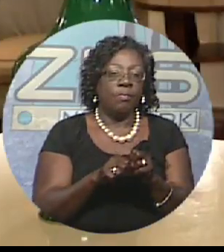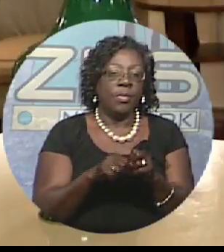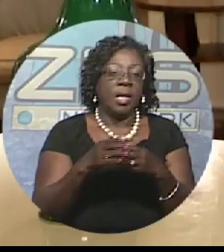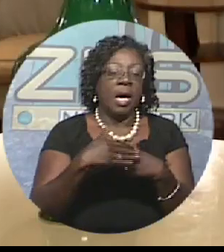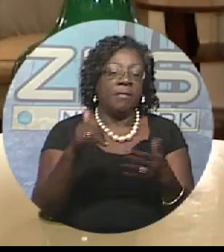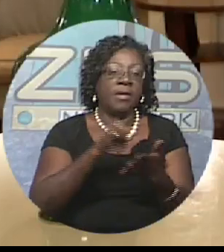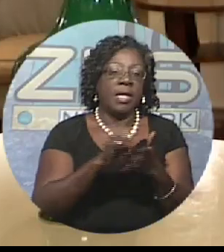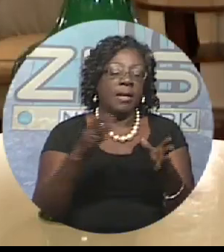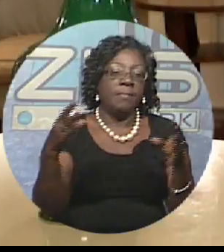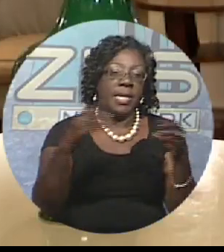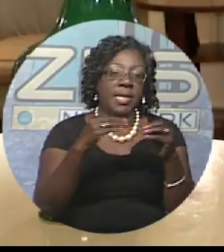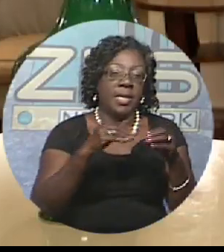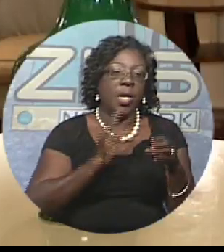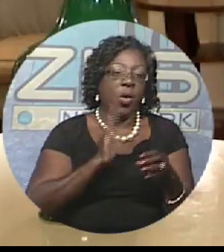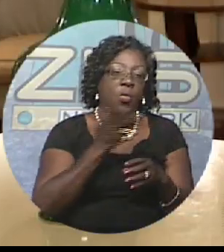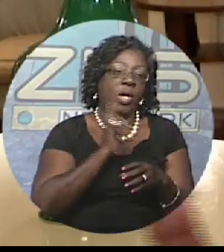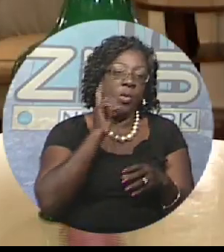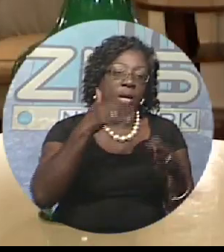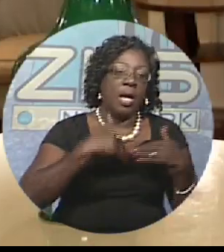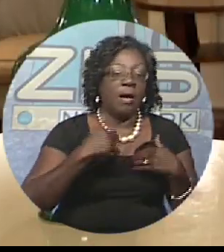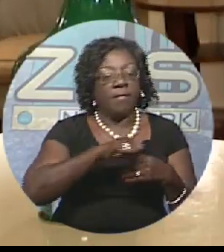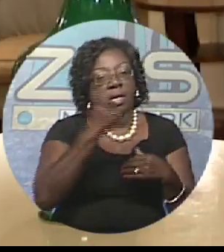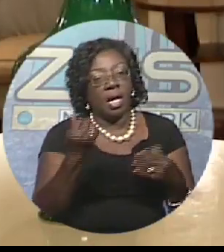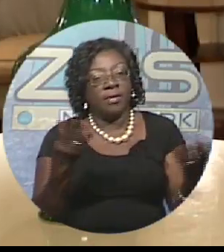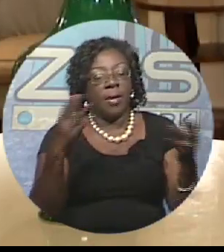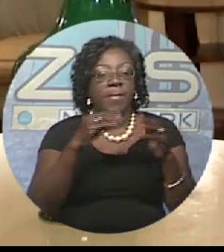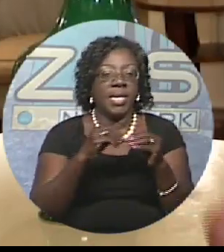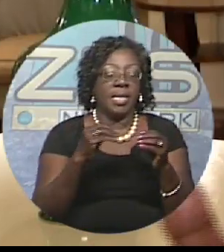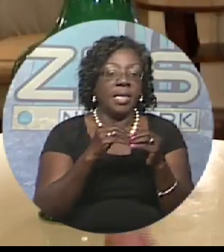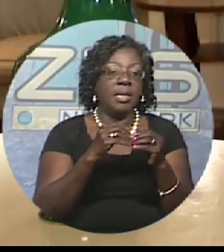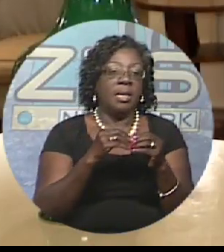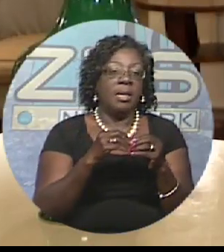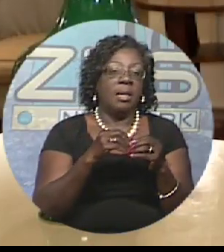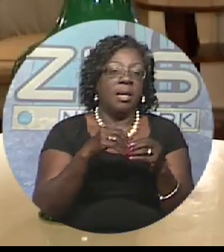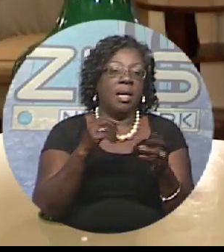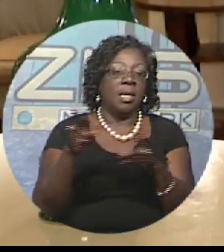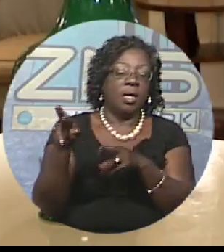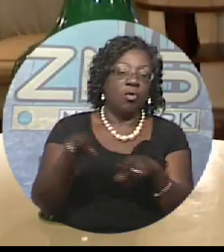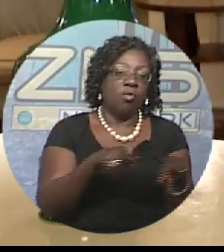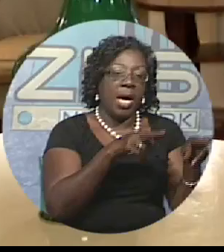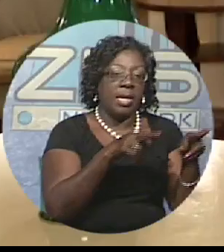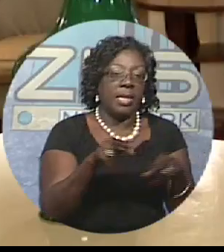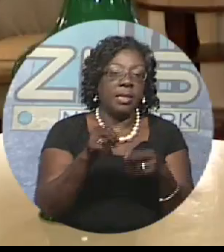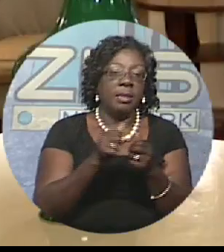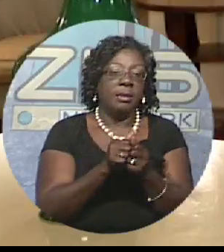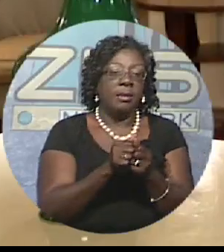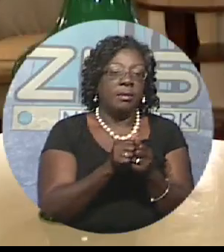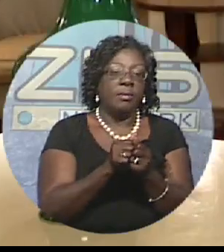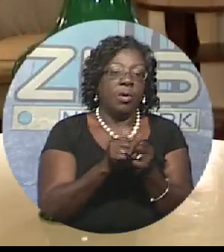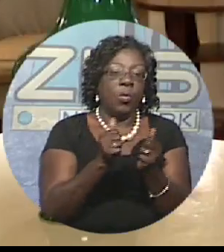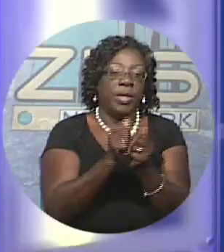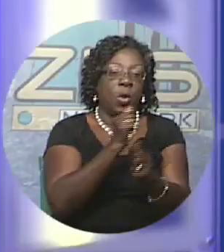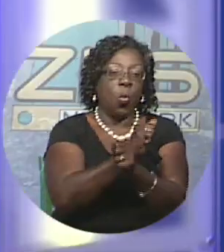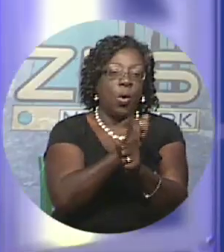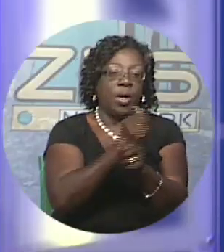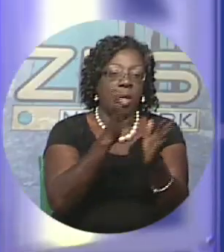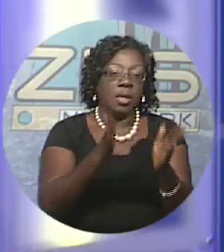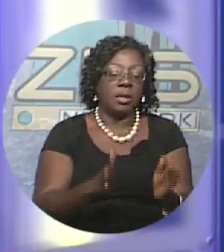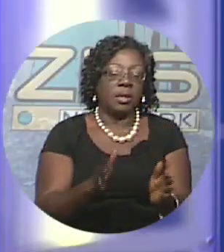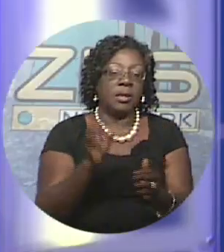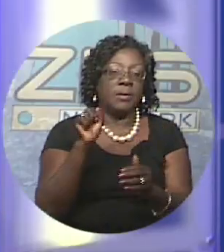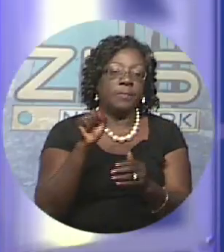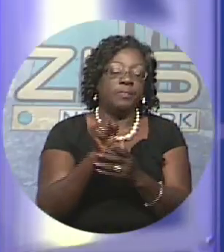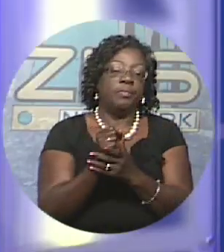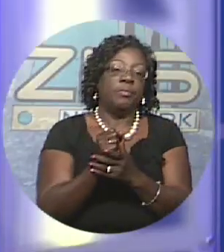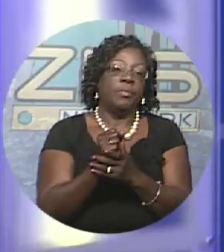after that meeting, we intend to have another meeting, another rally with the workers. Now,